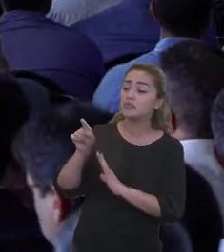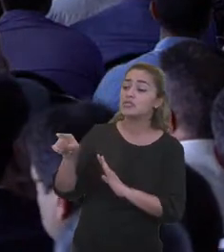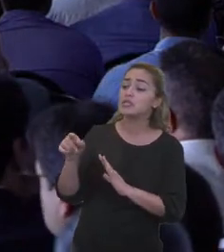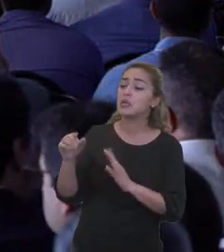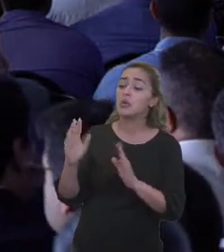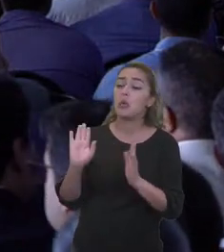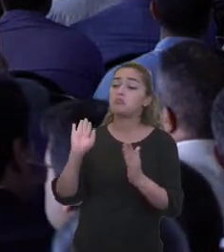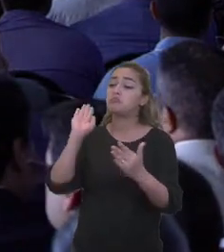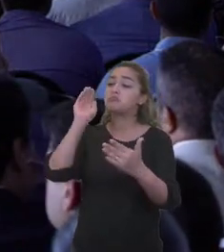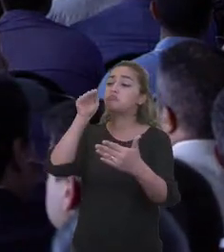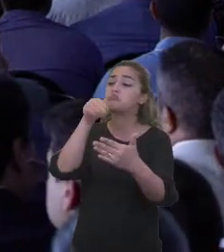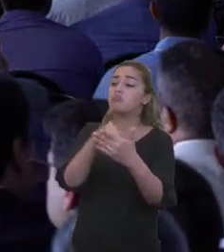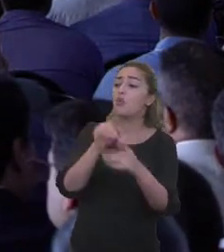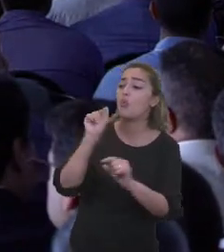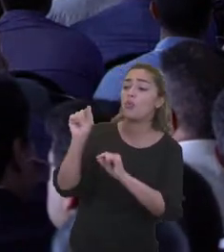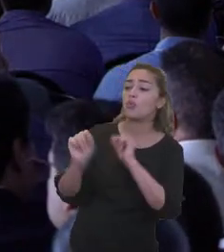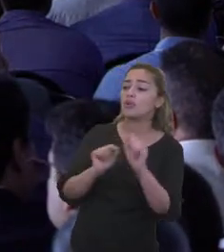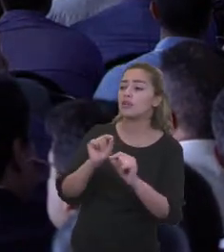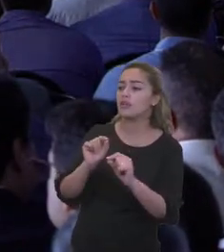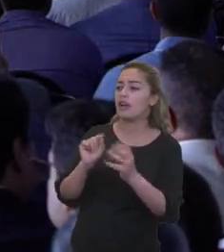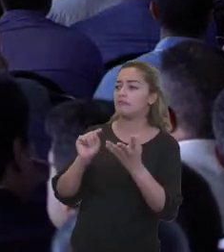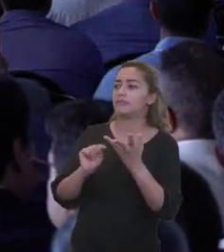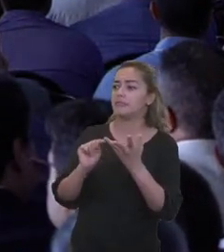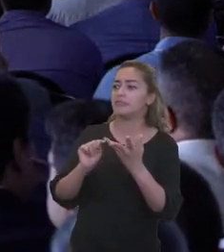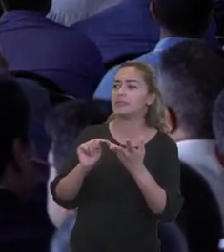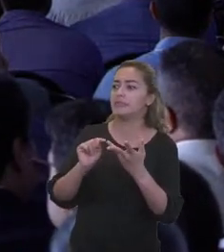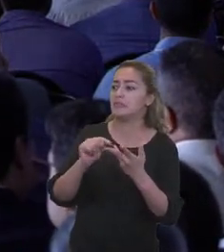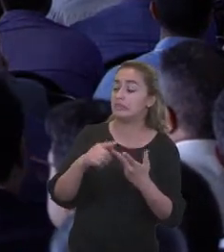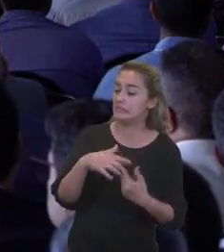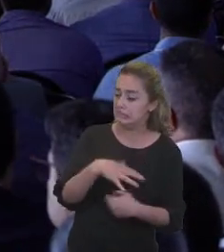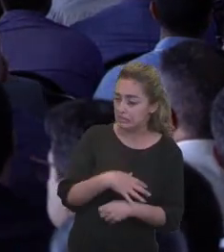size of your goal? So we began to talk so much of